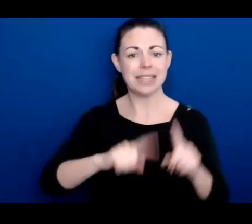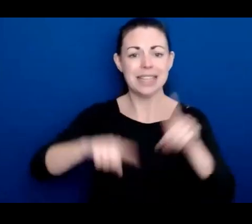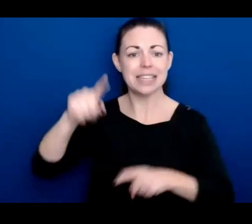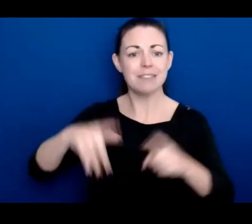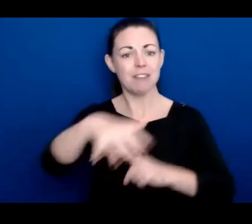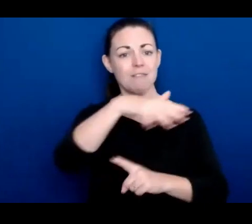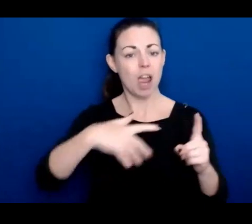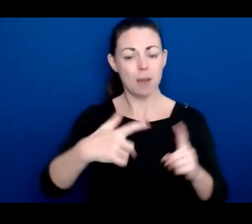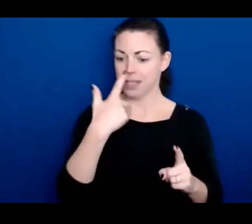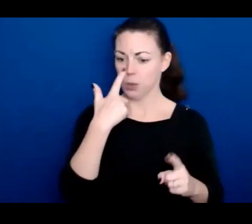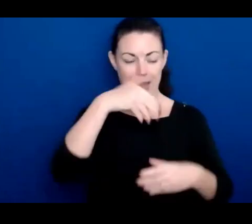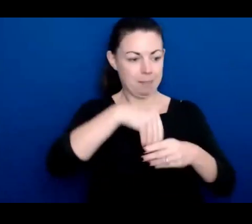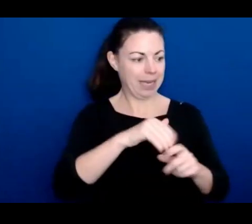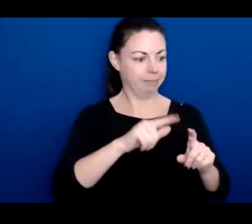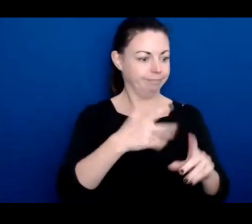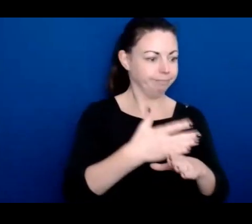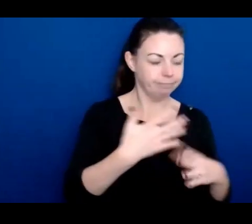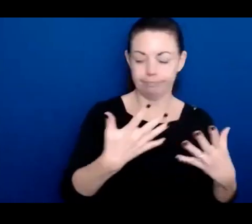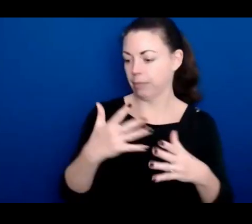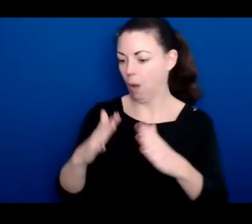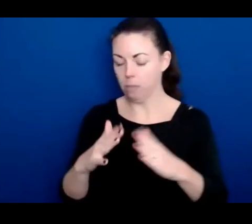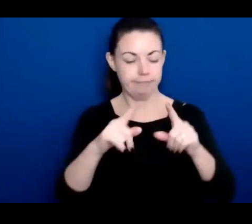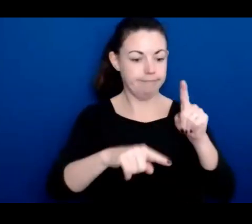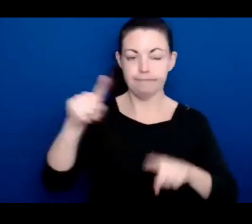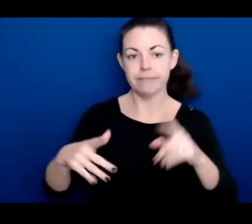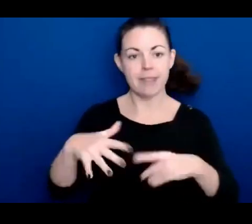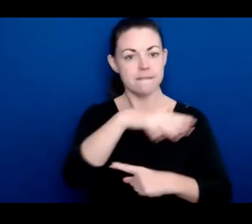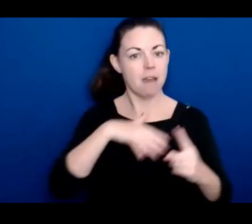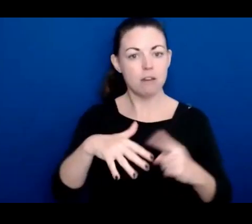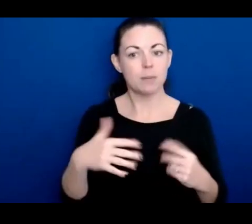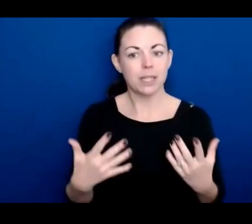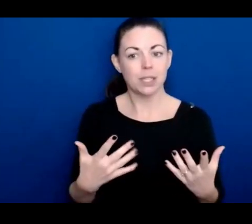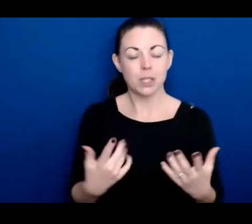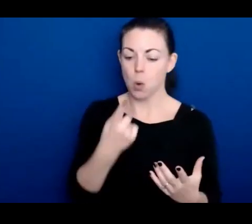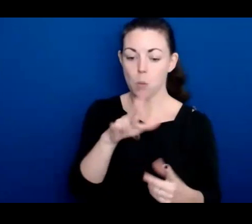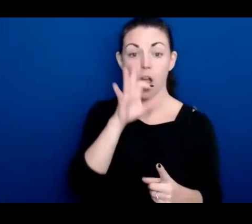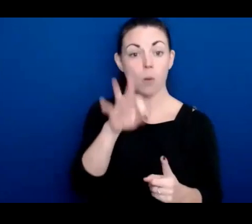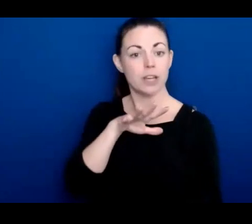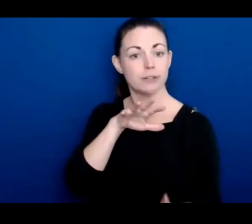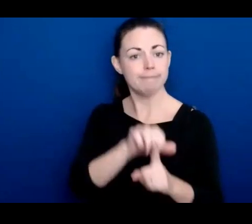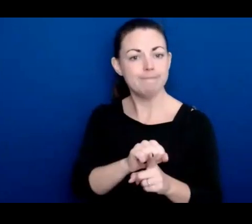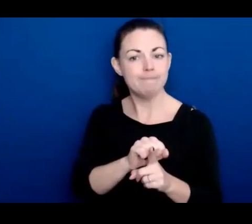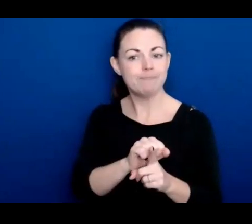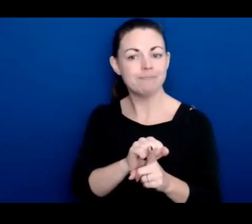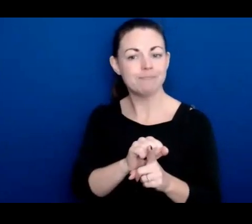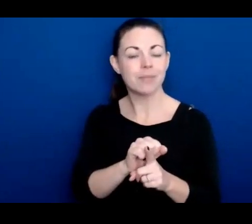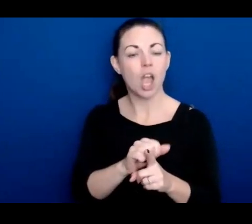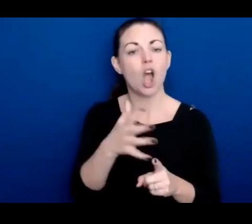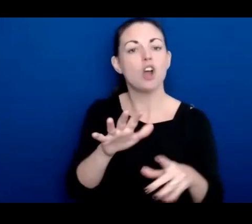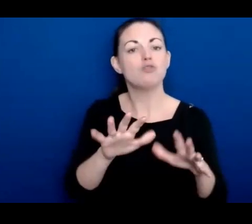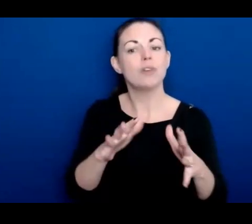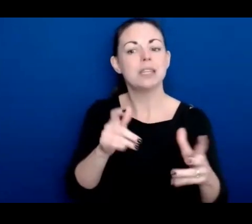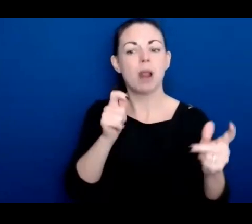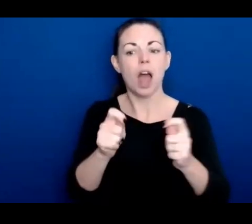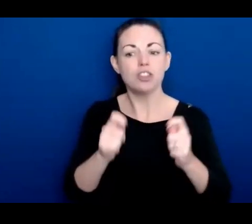in. And so probably one of the questions that I've picked out is what types of reasonable adjustments can be